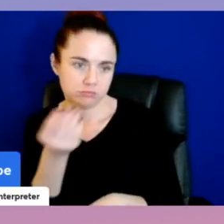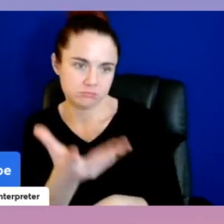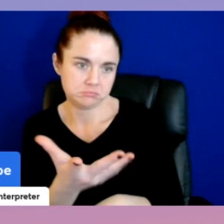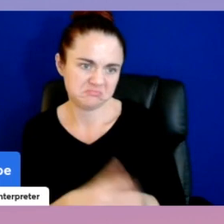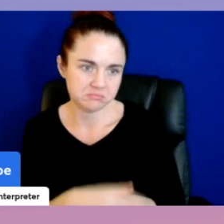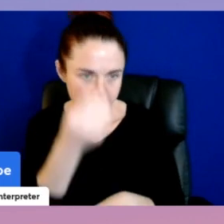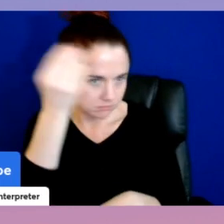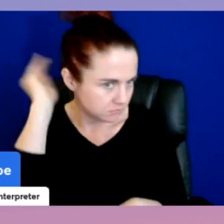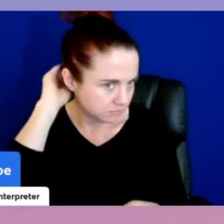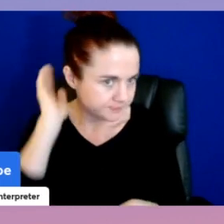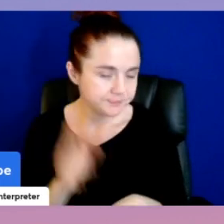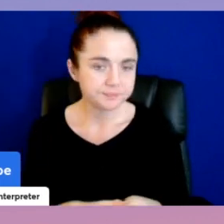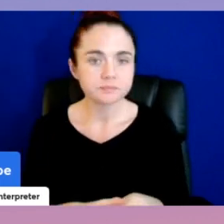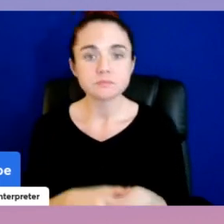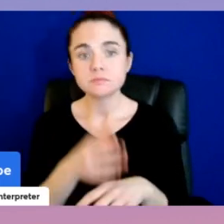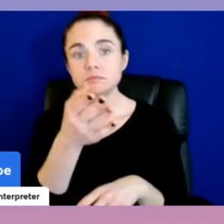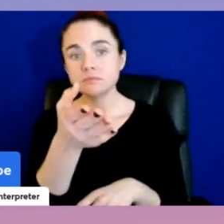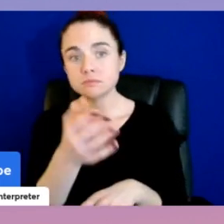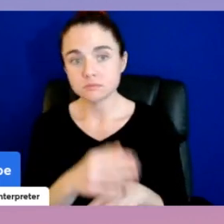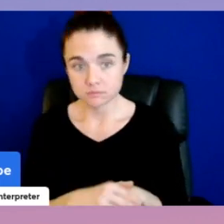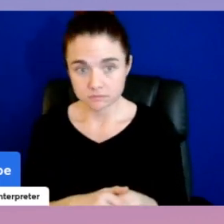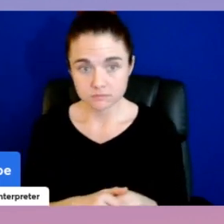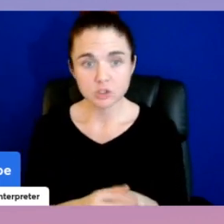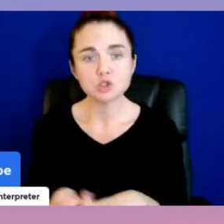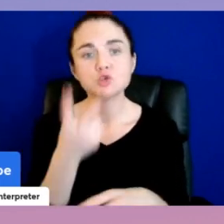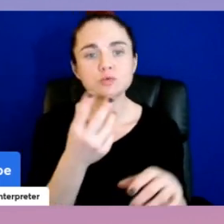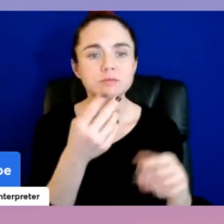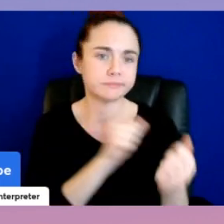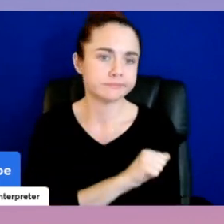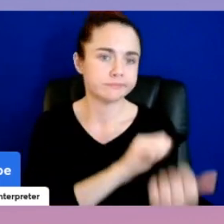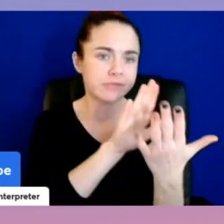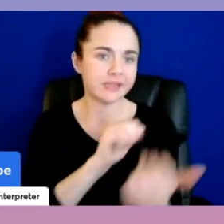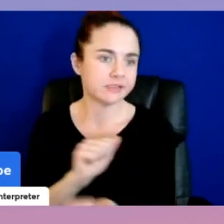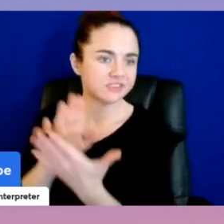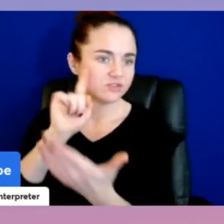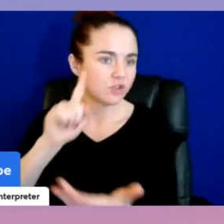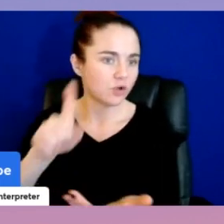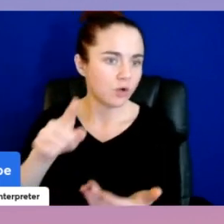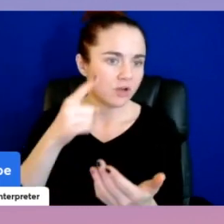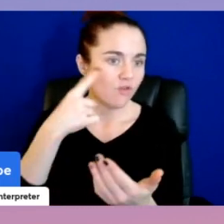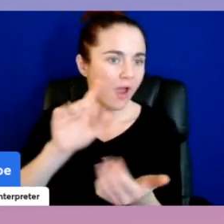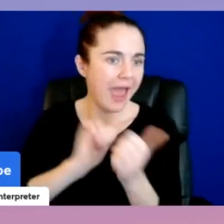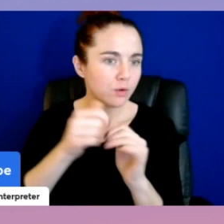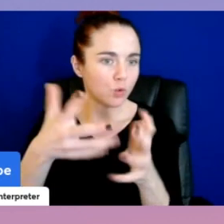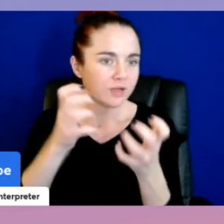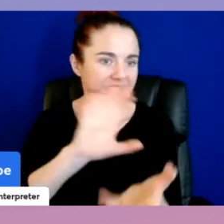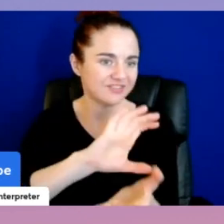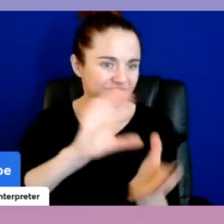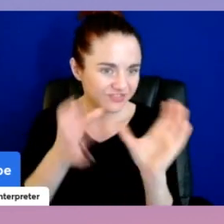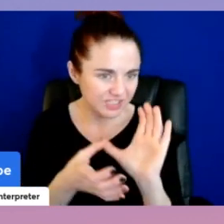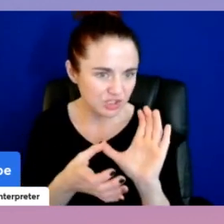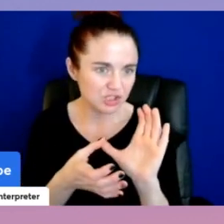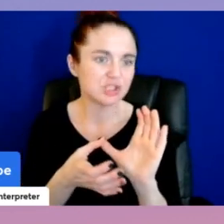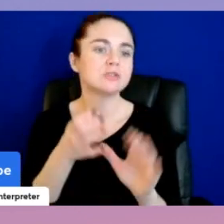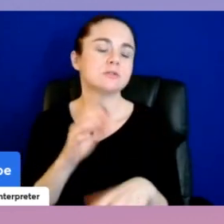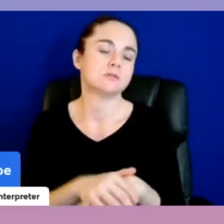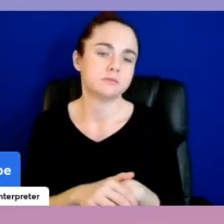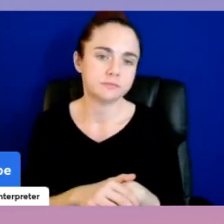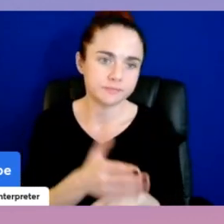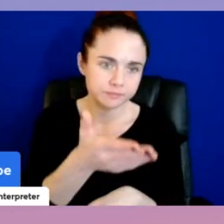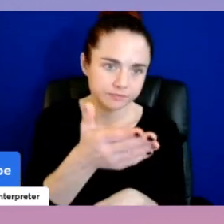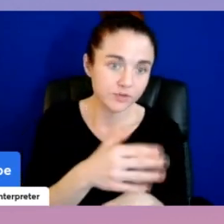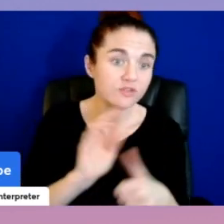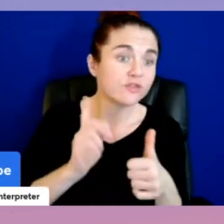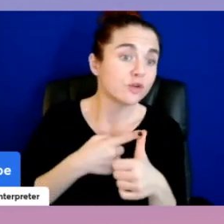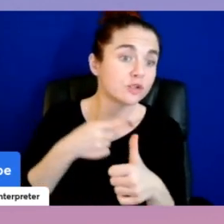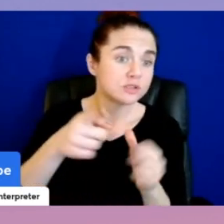So Vault Agent configs to render the secret. There are two methods of configuring the Vault Agent containers to render secrets. The first